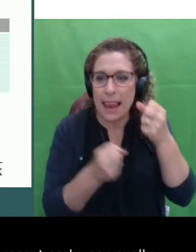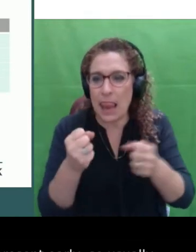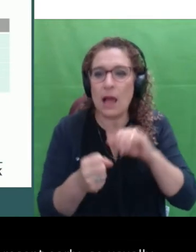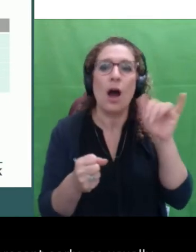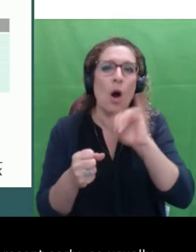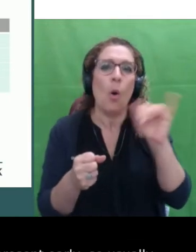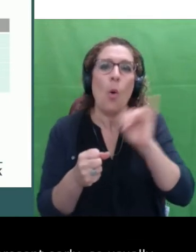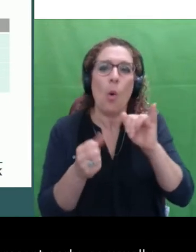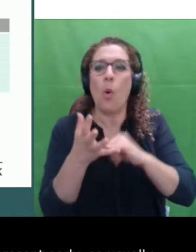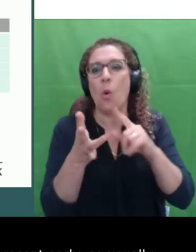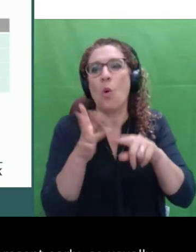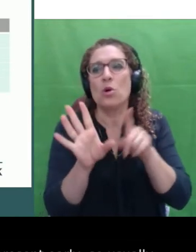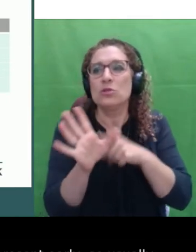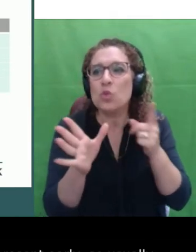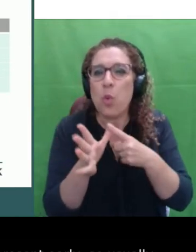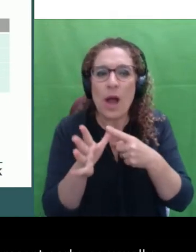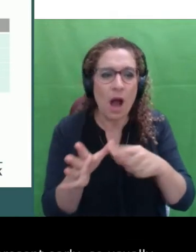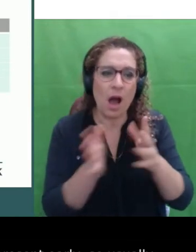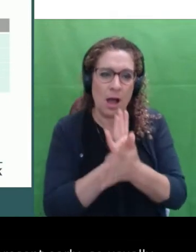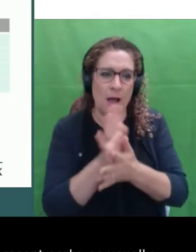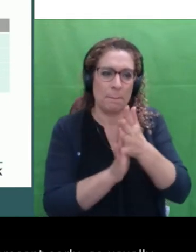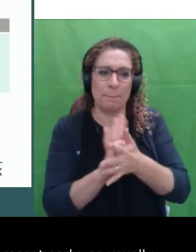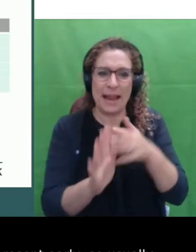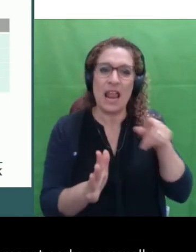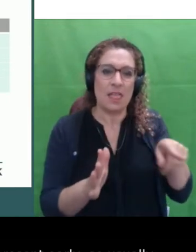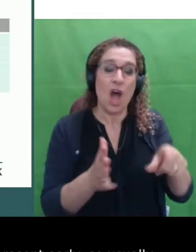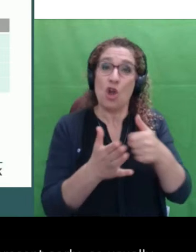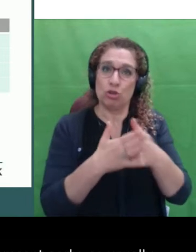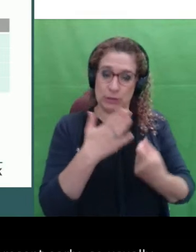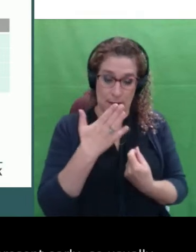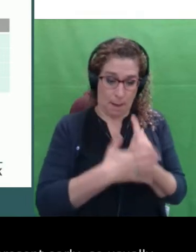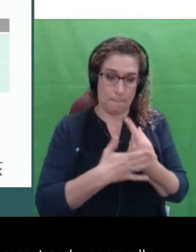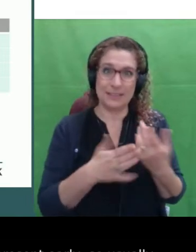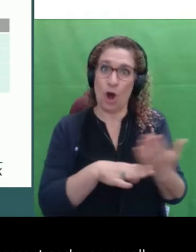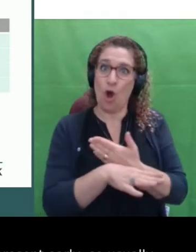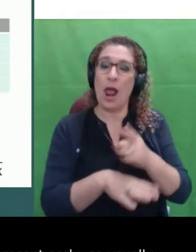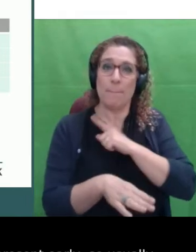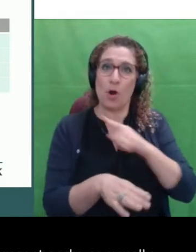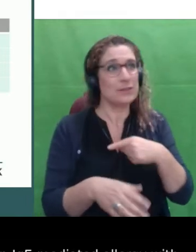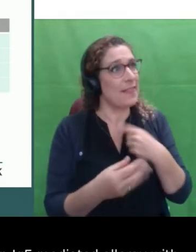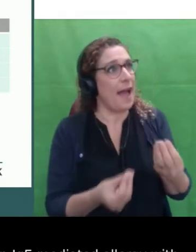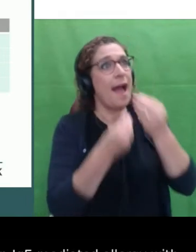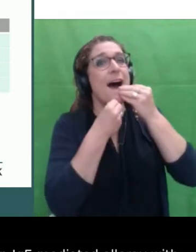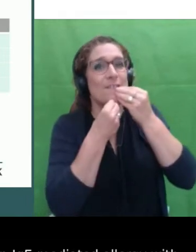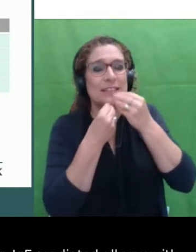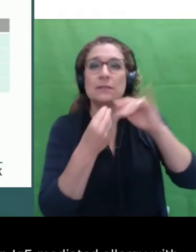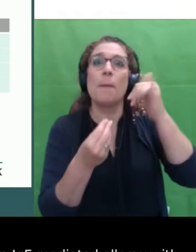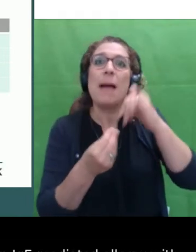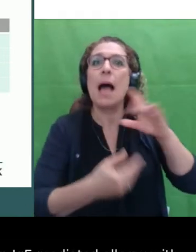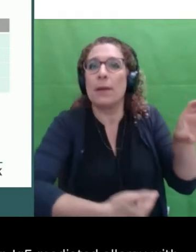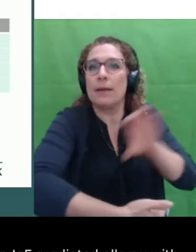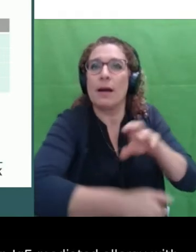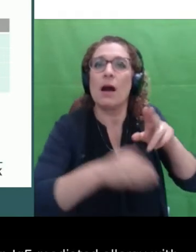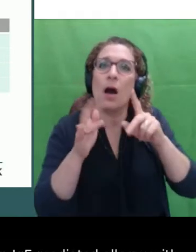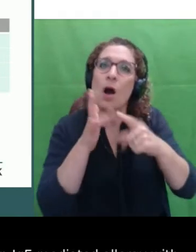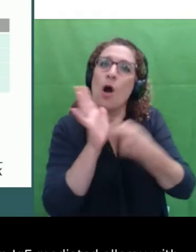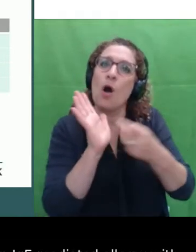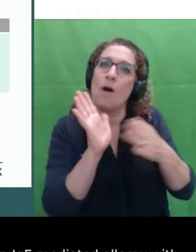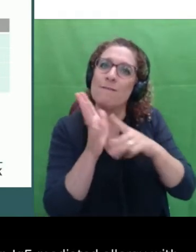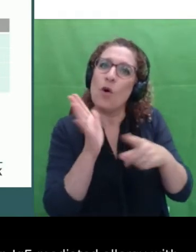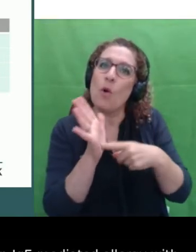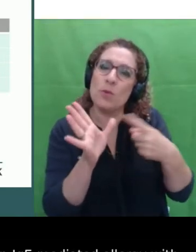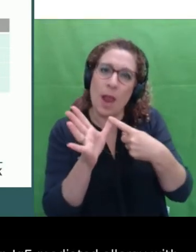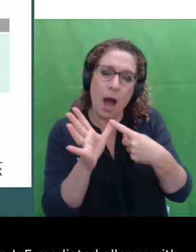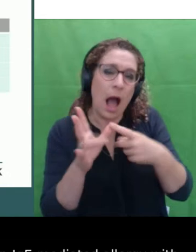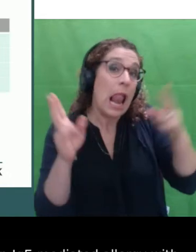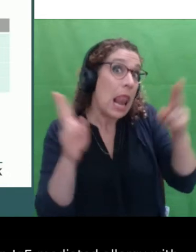early because they're fed early in life so quite often it occurs um for a formula fed infant it is less likely to occur for breastfed